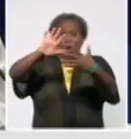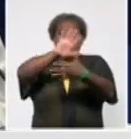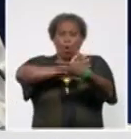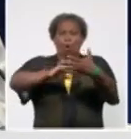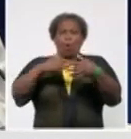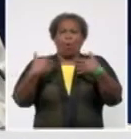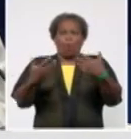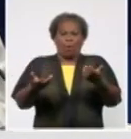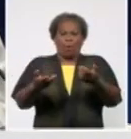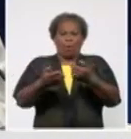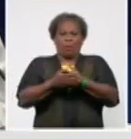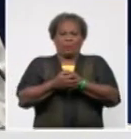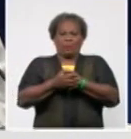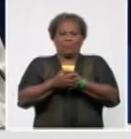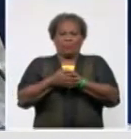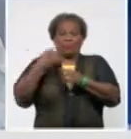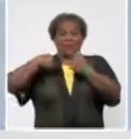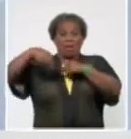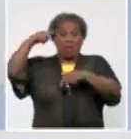reports